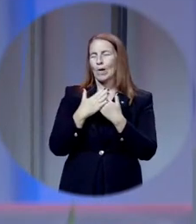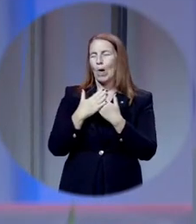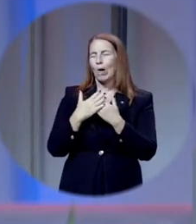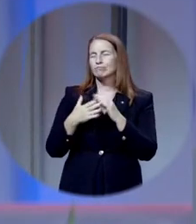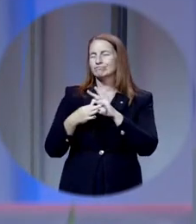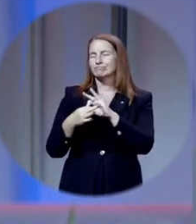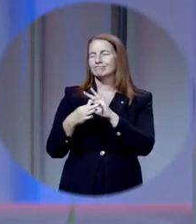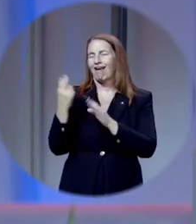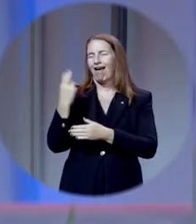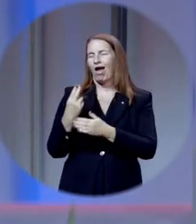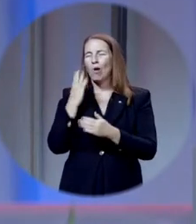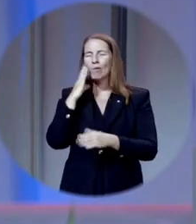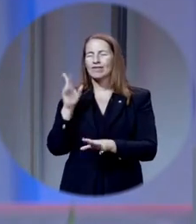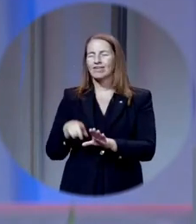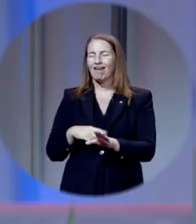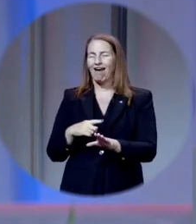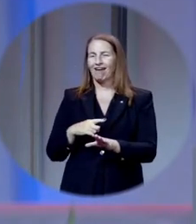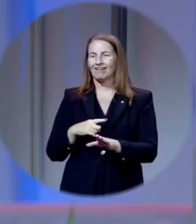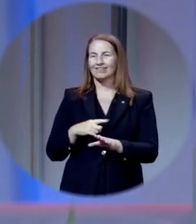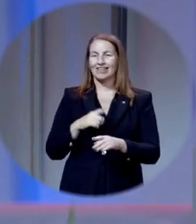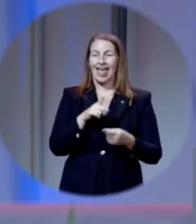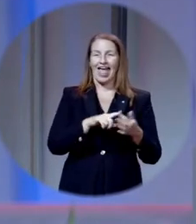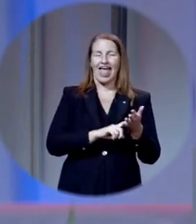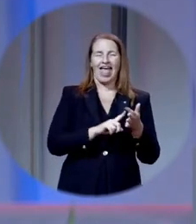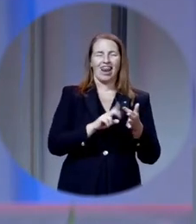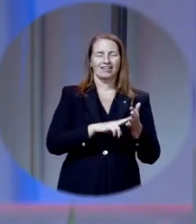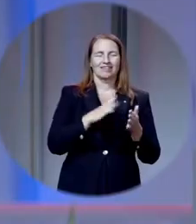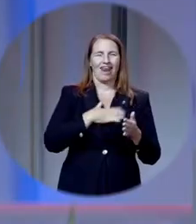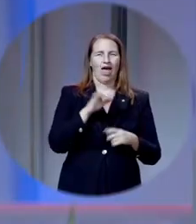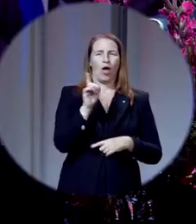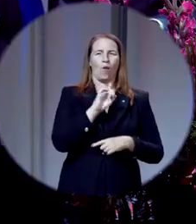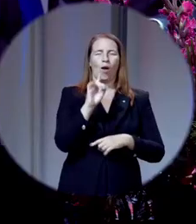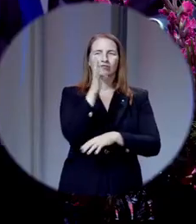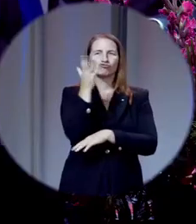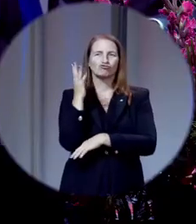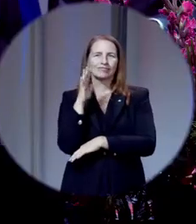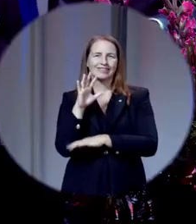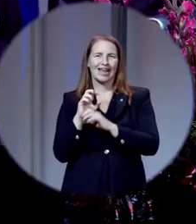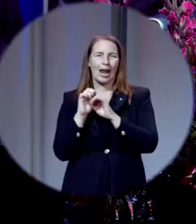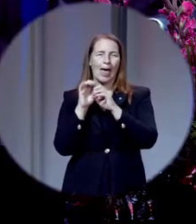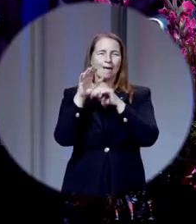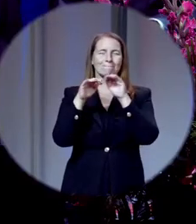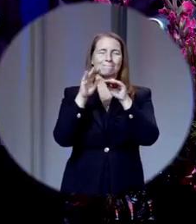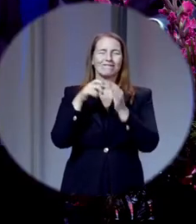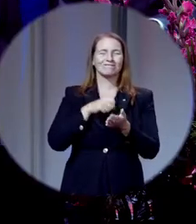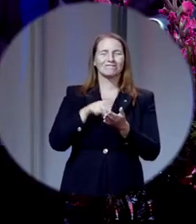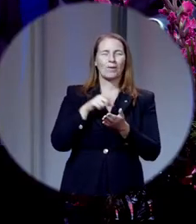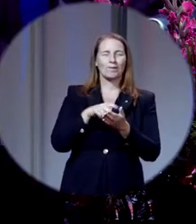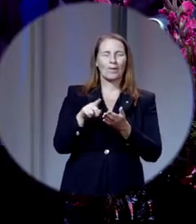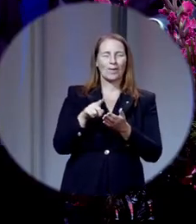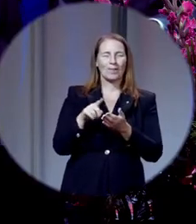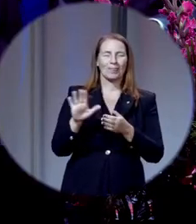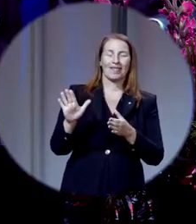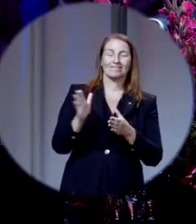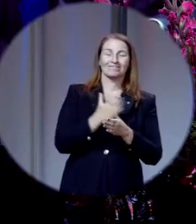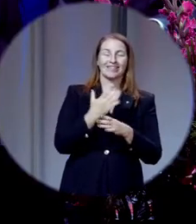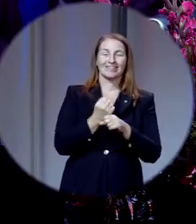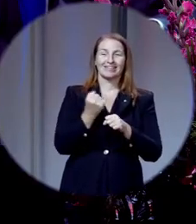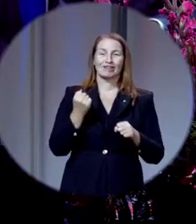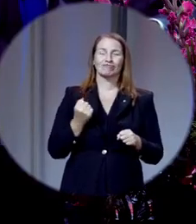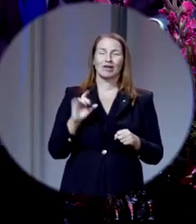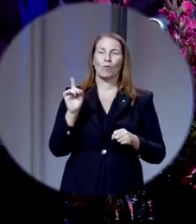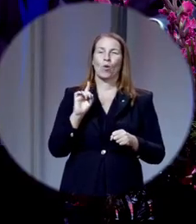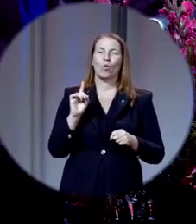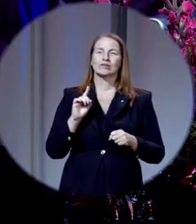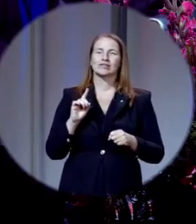was more interested in playing football and climbing trees. Her first degree was in sociology at the